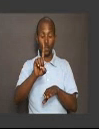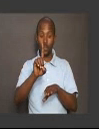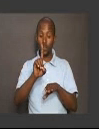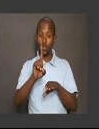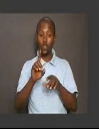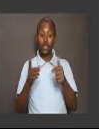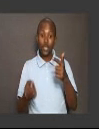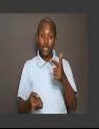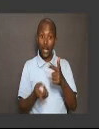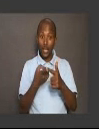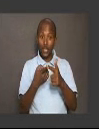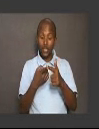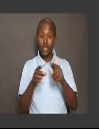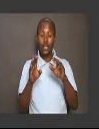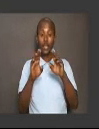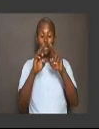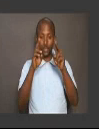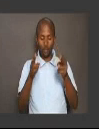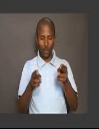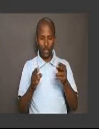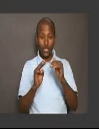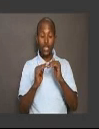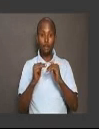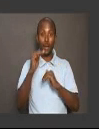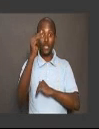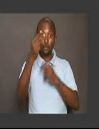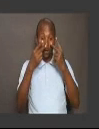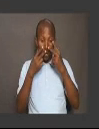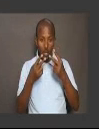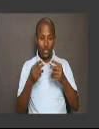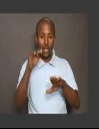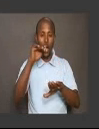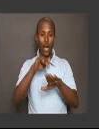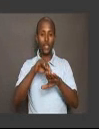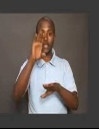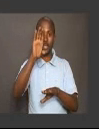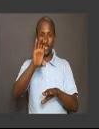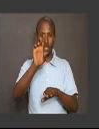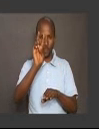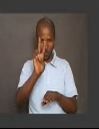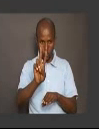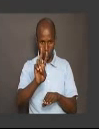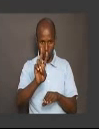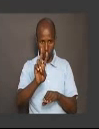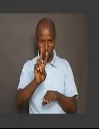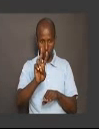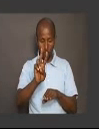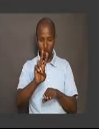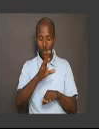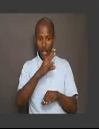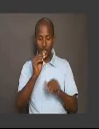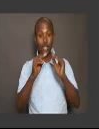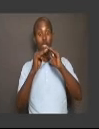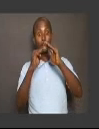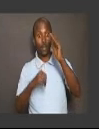On the second interval, the maximum occurs at C2, and the